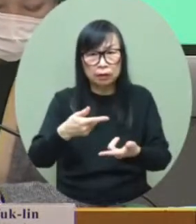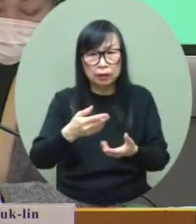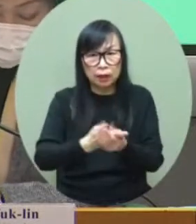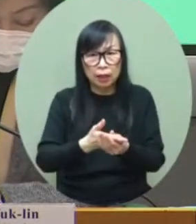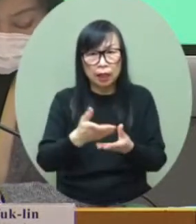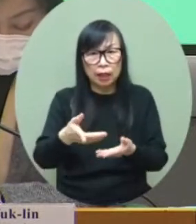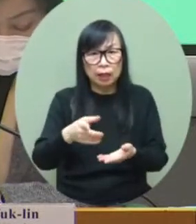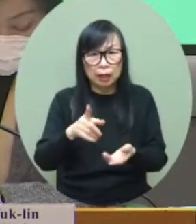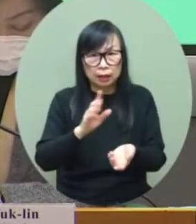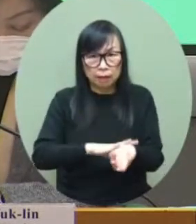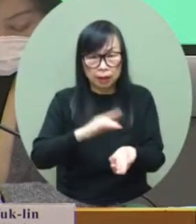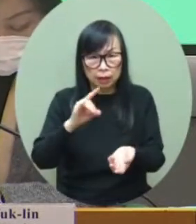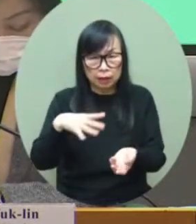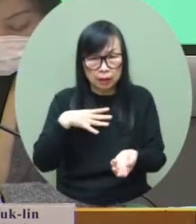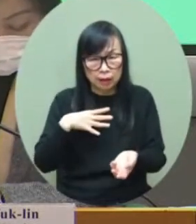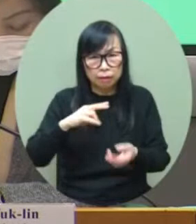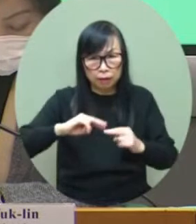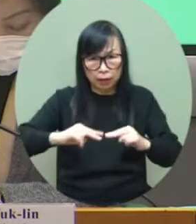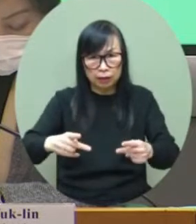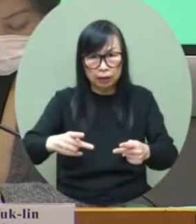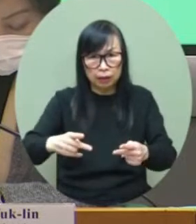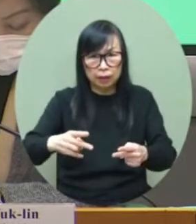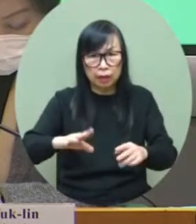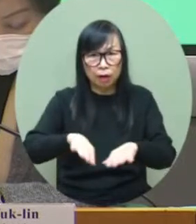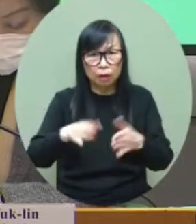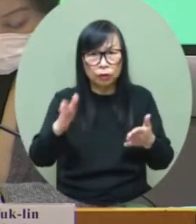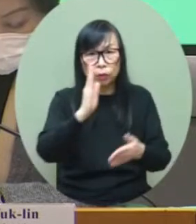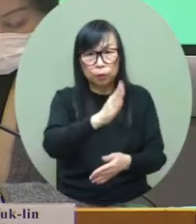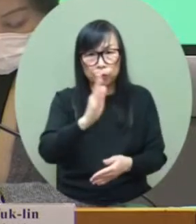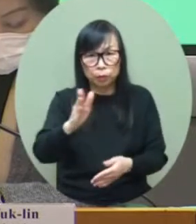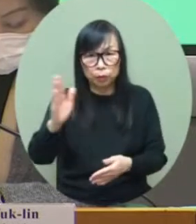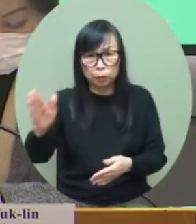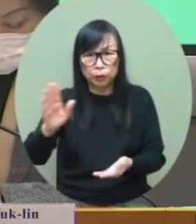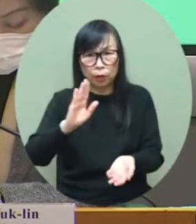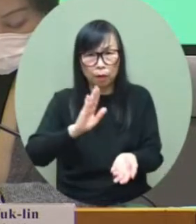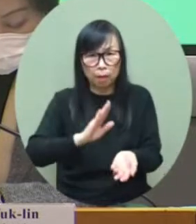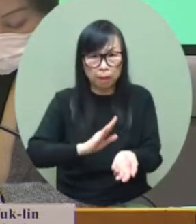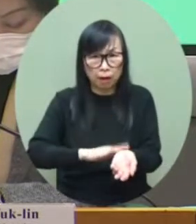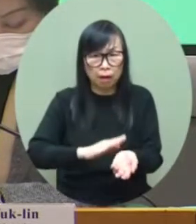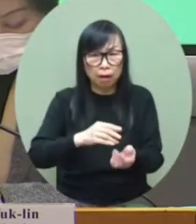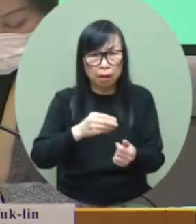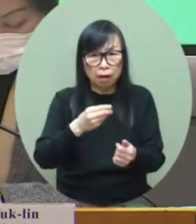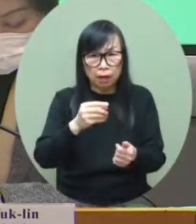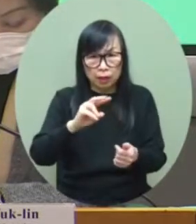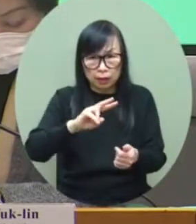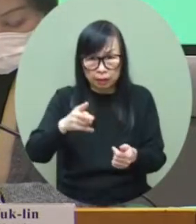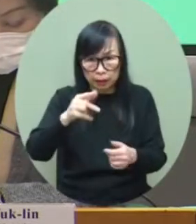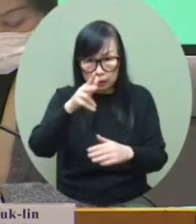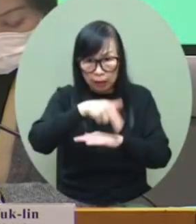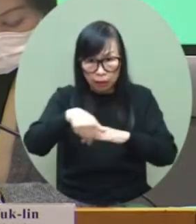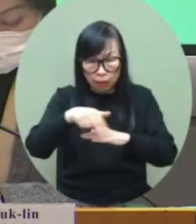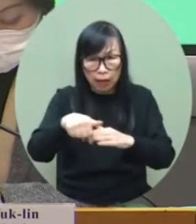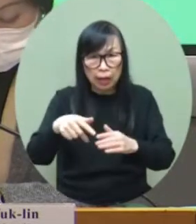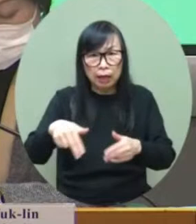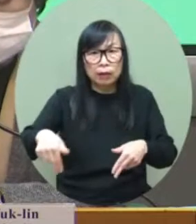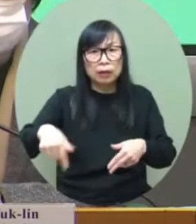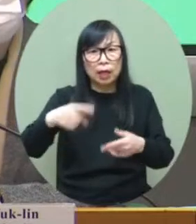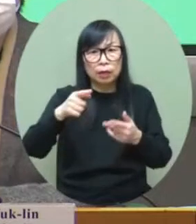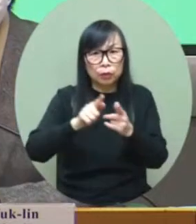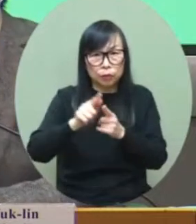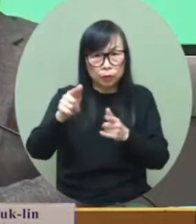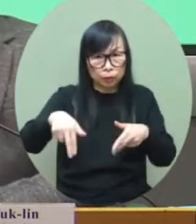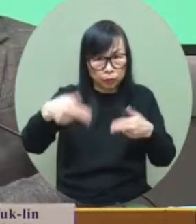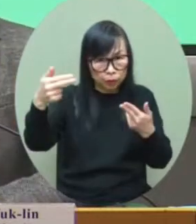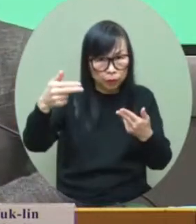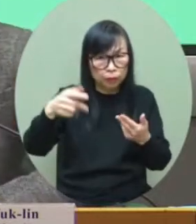of effective response plan and also activation of various